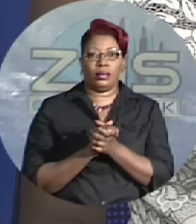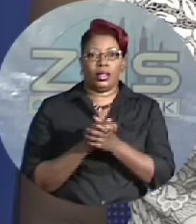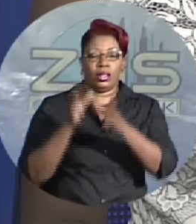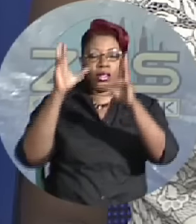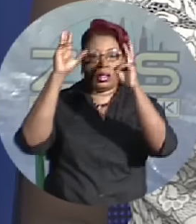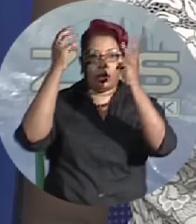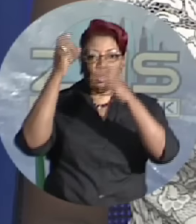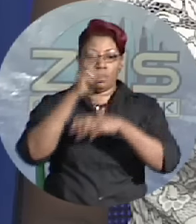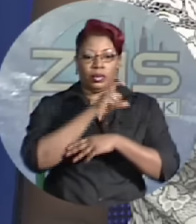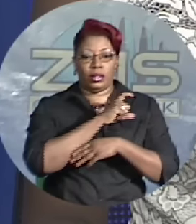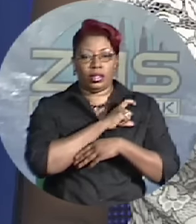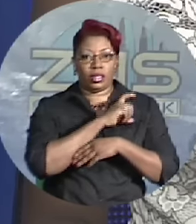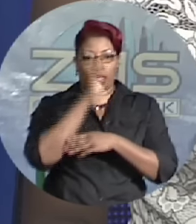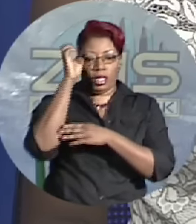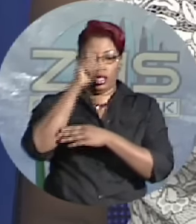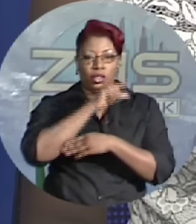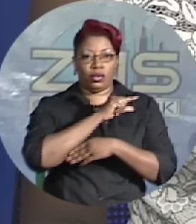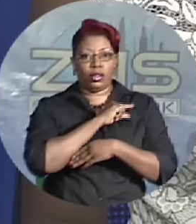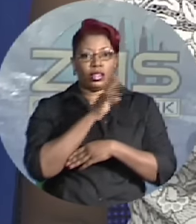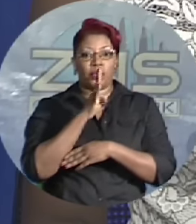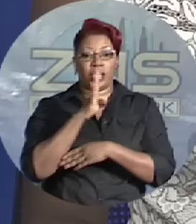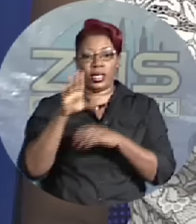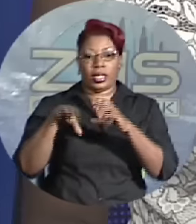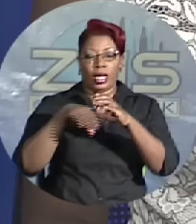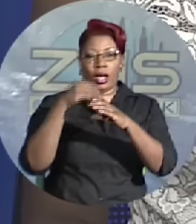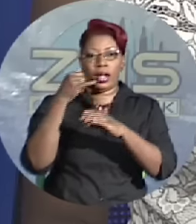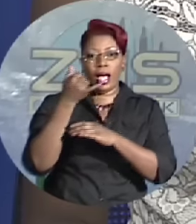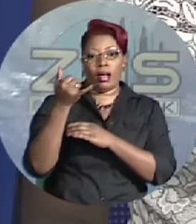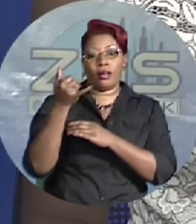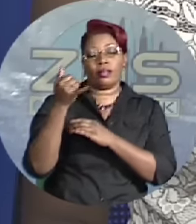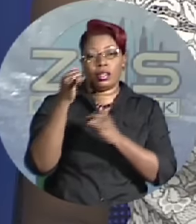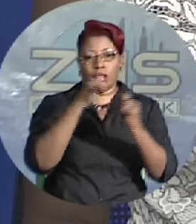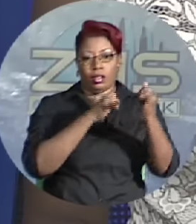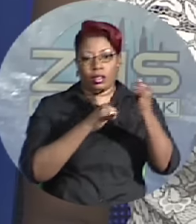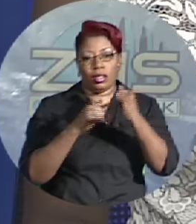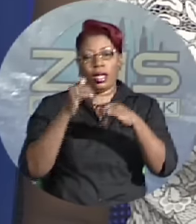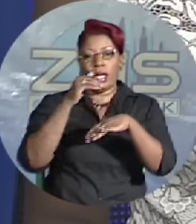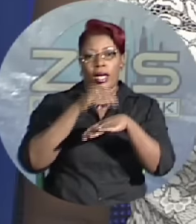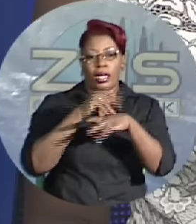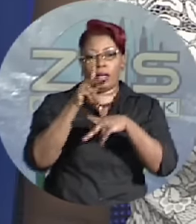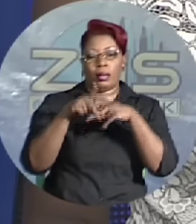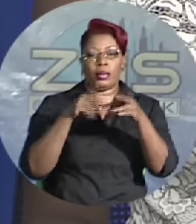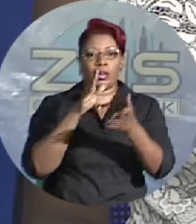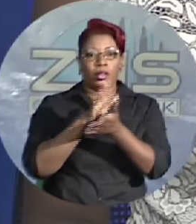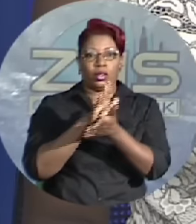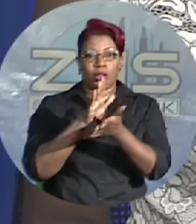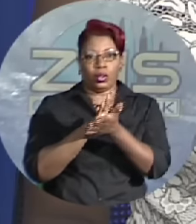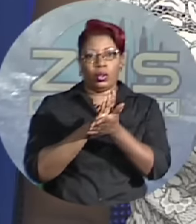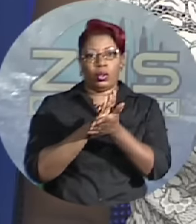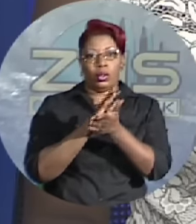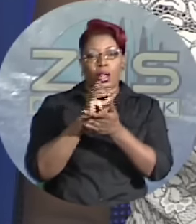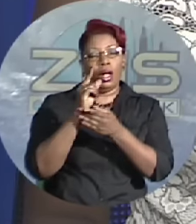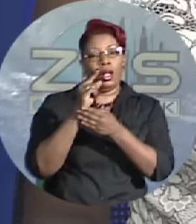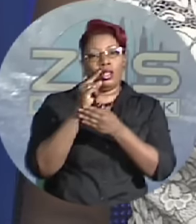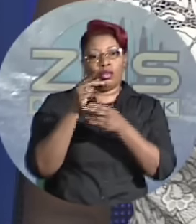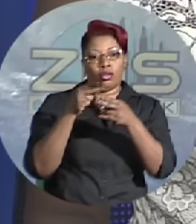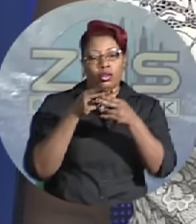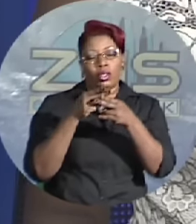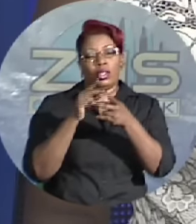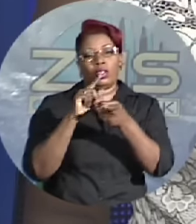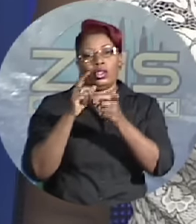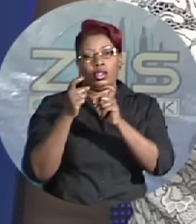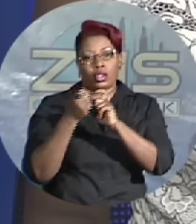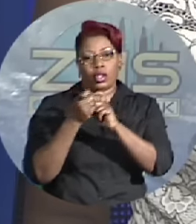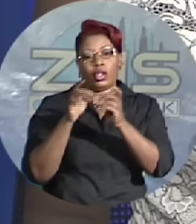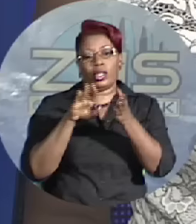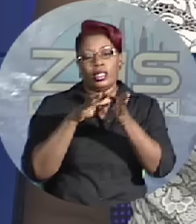Commissioner of Police Allison Greenslade is speaking out after a violent altercation at a public school almost turned deadly this week. Good evening,